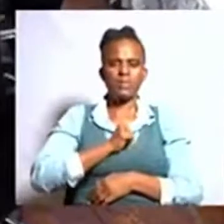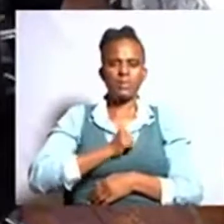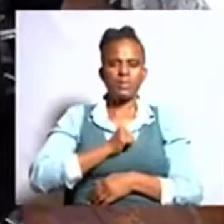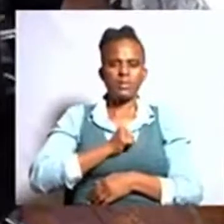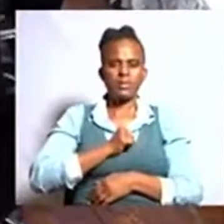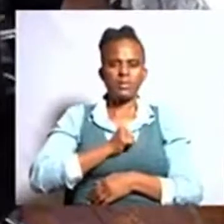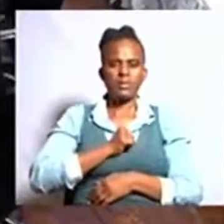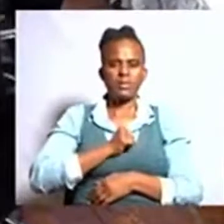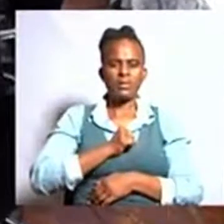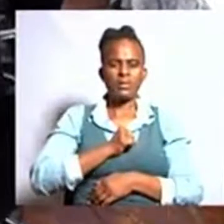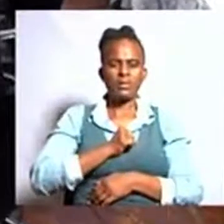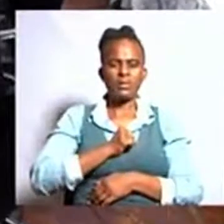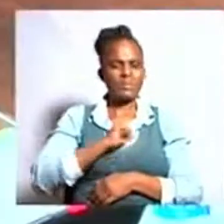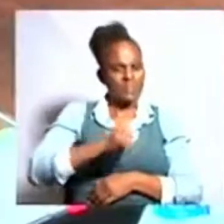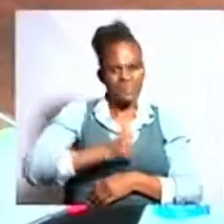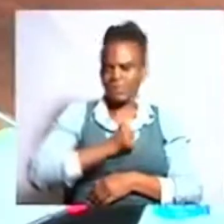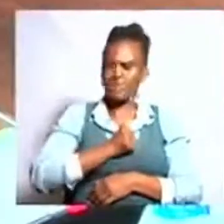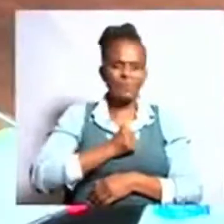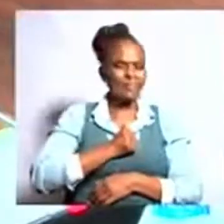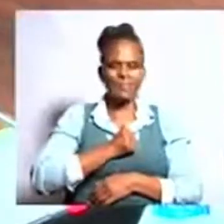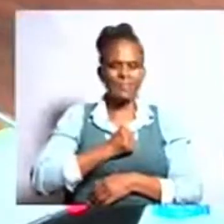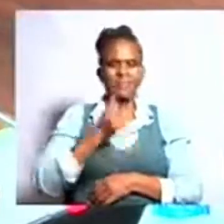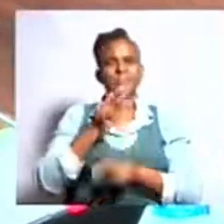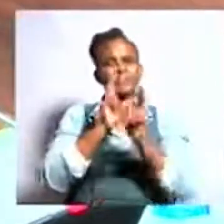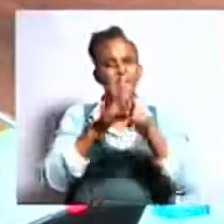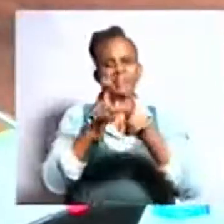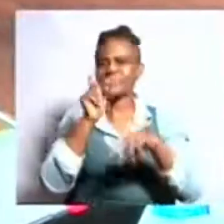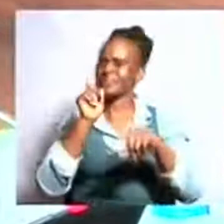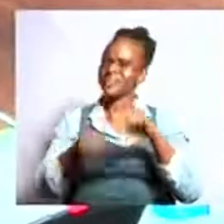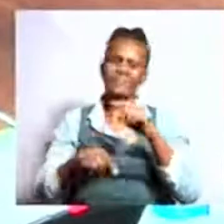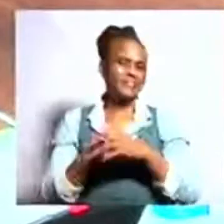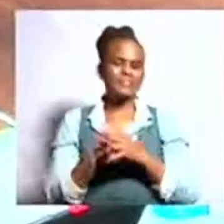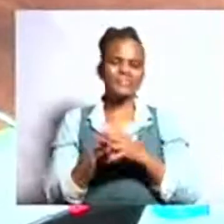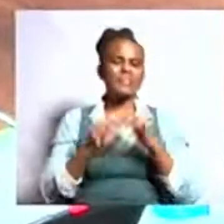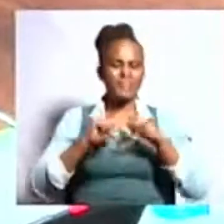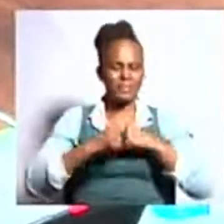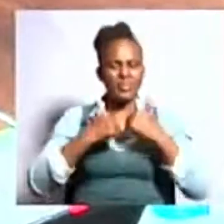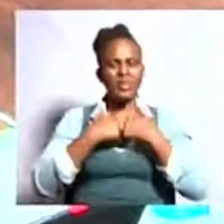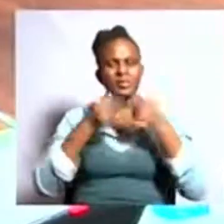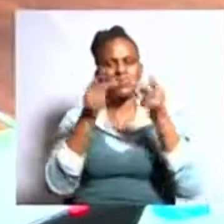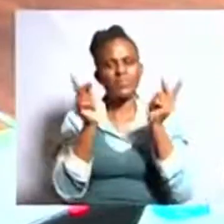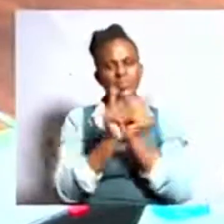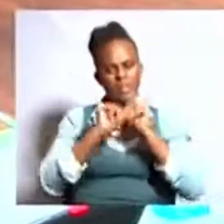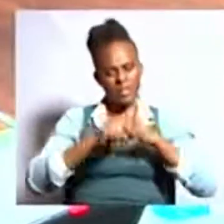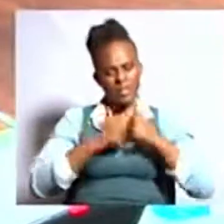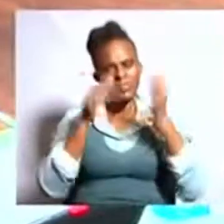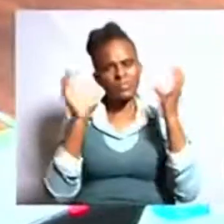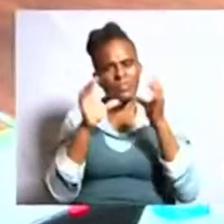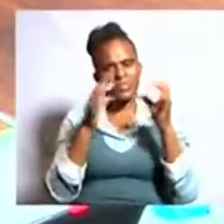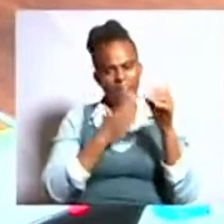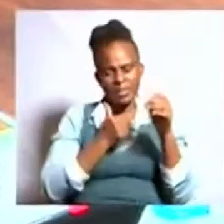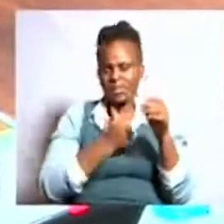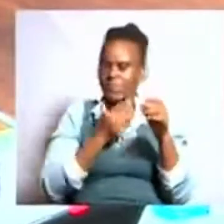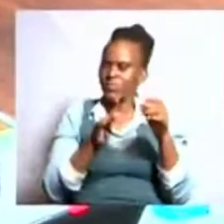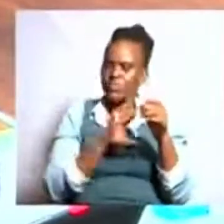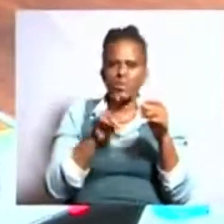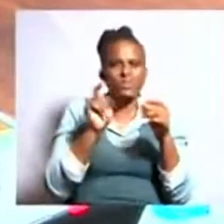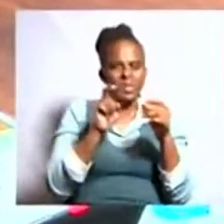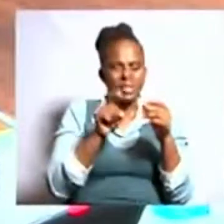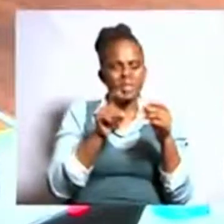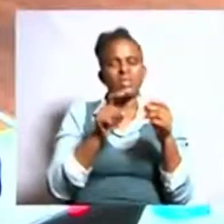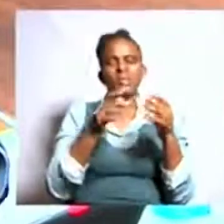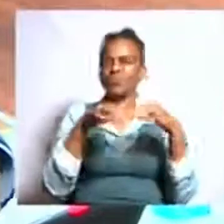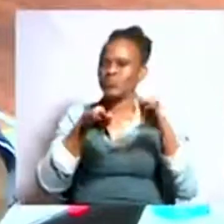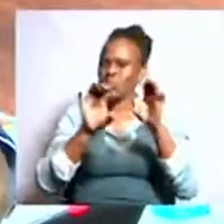members, I think we're not going to get any better answers on this matter. We have a position as a committee, and I feel like we need to record